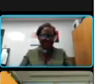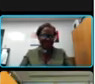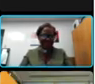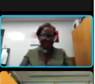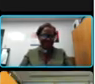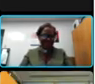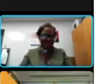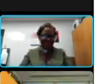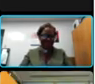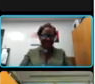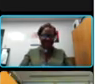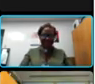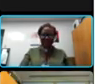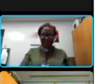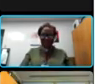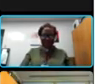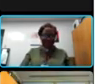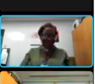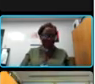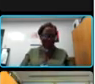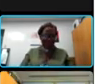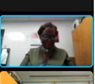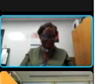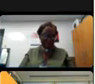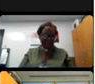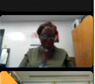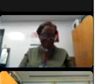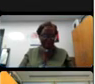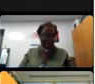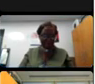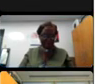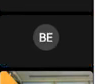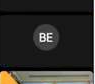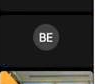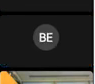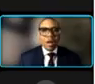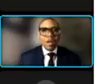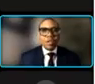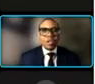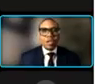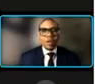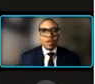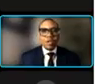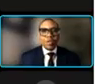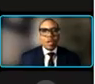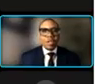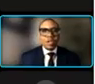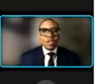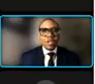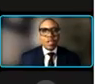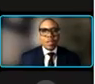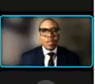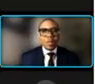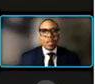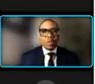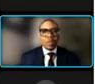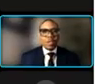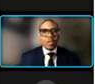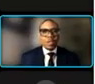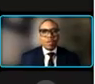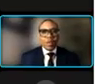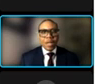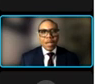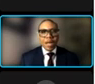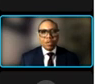Thank you, Dr. Elliott. So I mentioned earlier, families, that there are scenarios in which DCPS